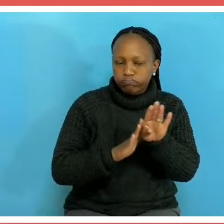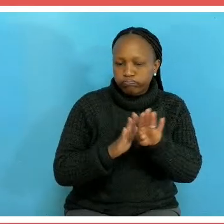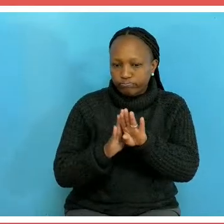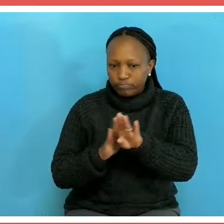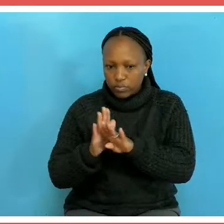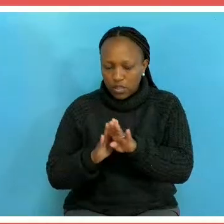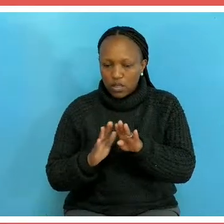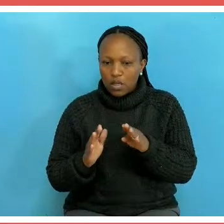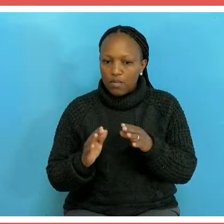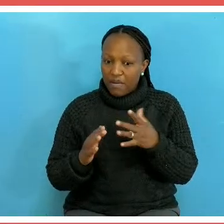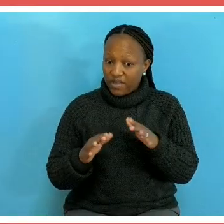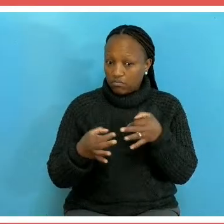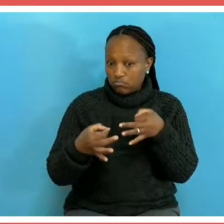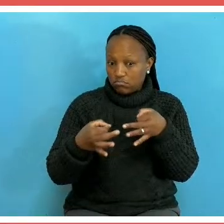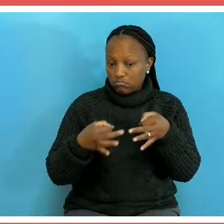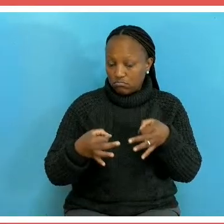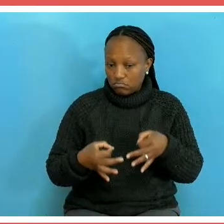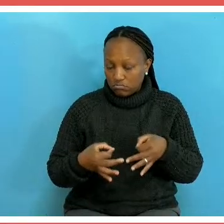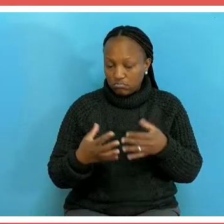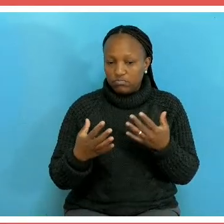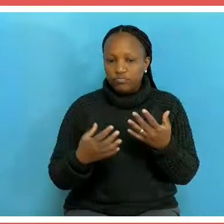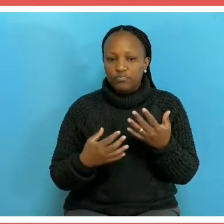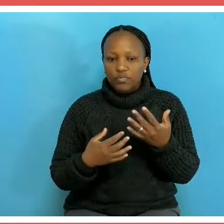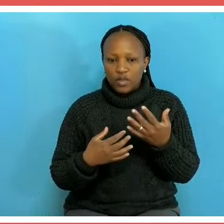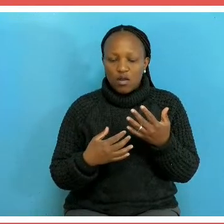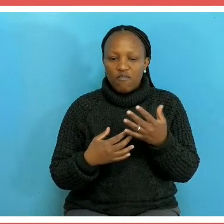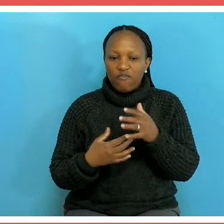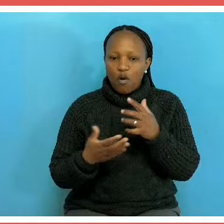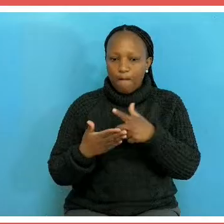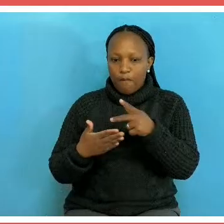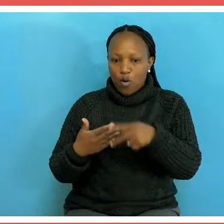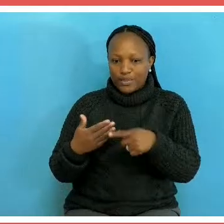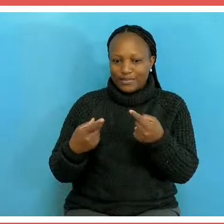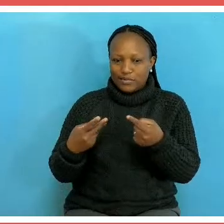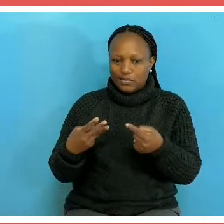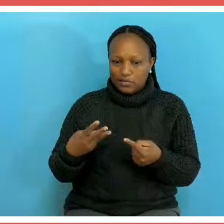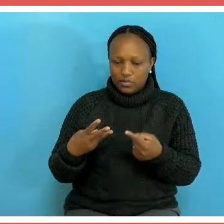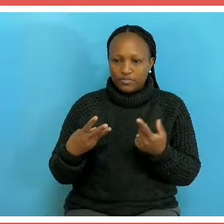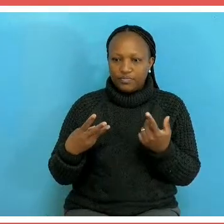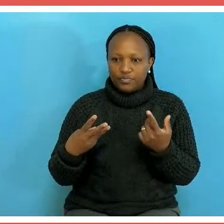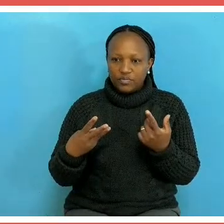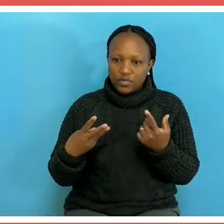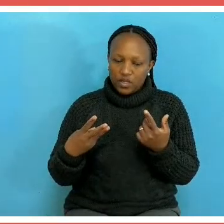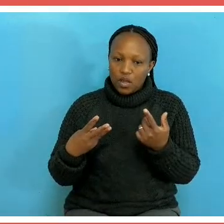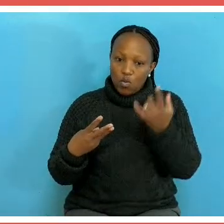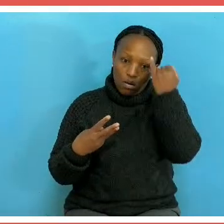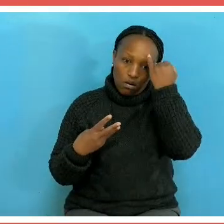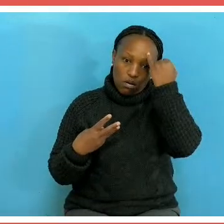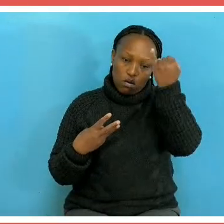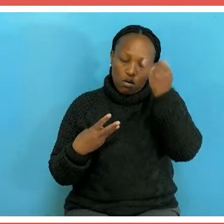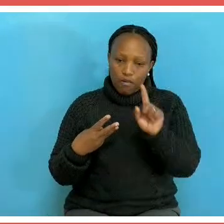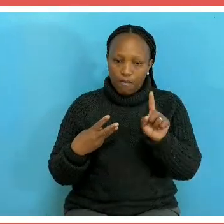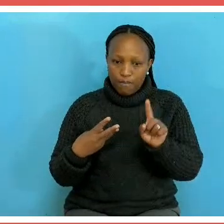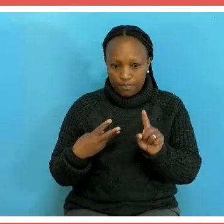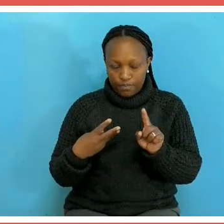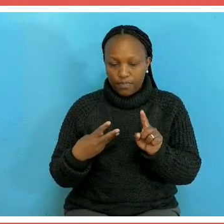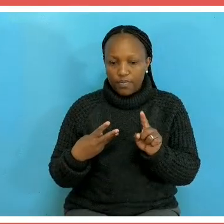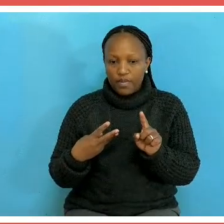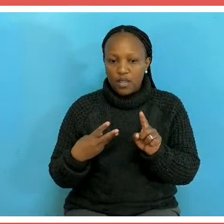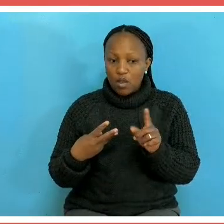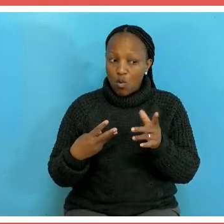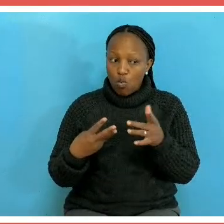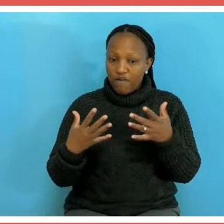I've mentioned with regards to the Airbnb project. The initiative is that once we